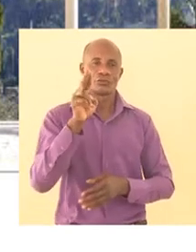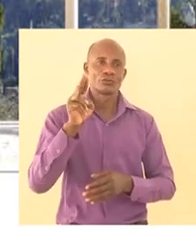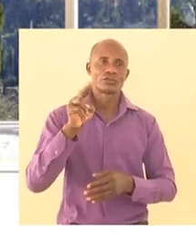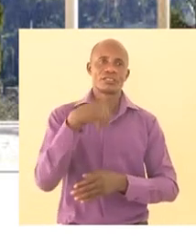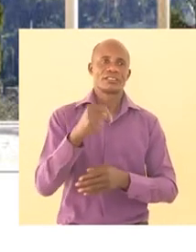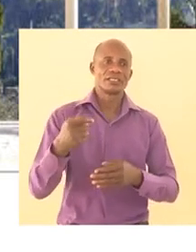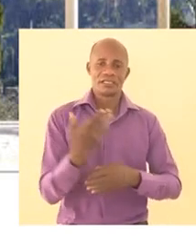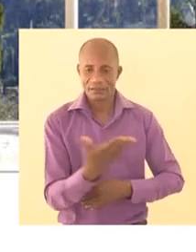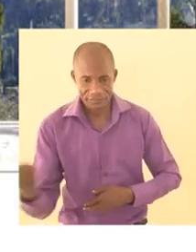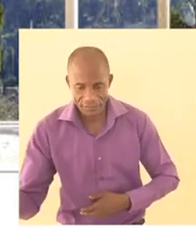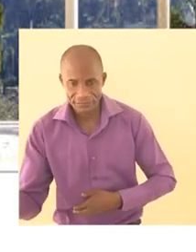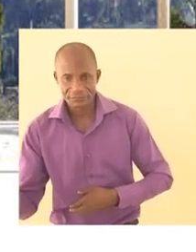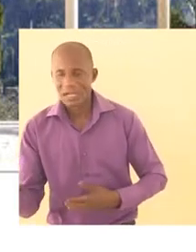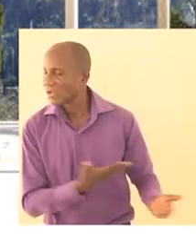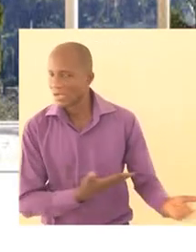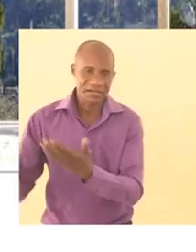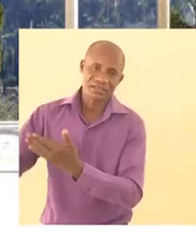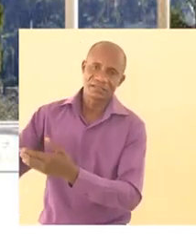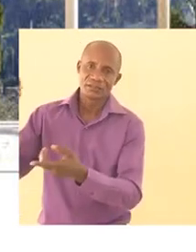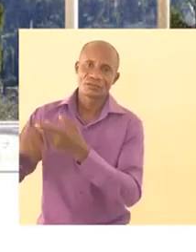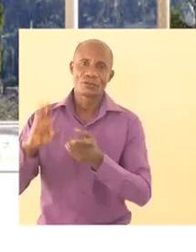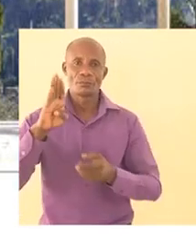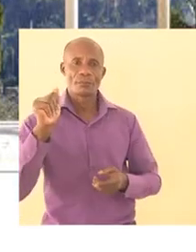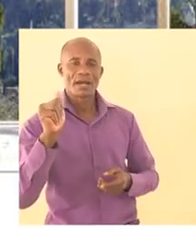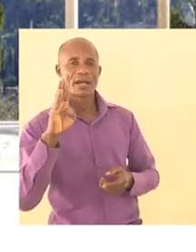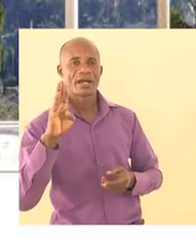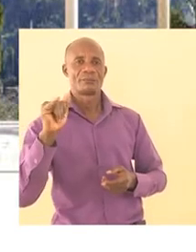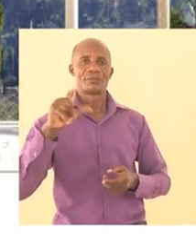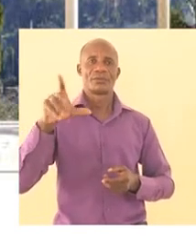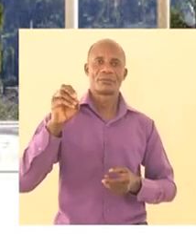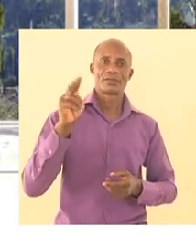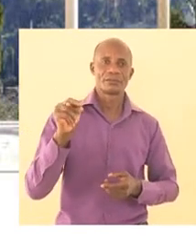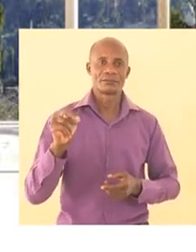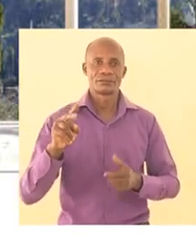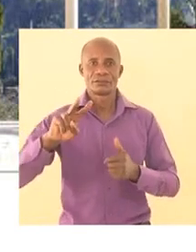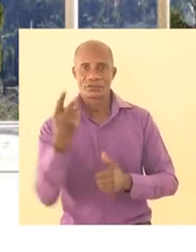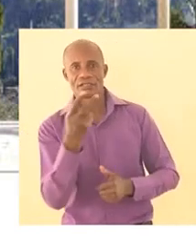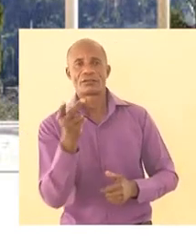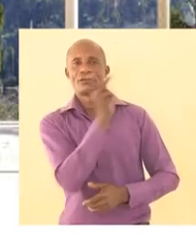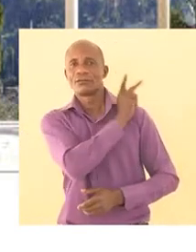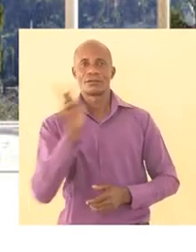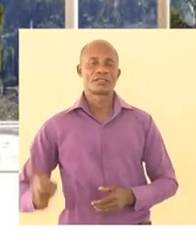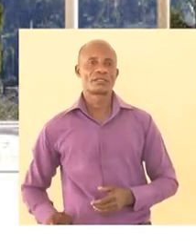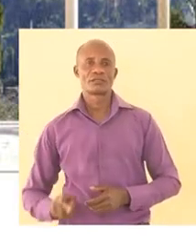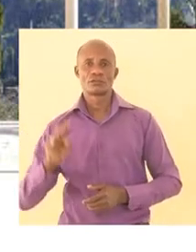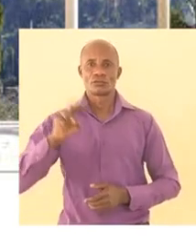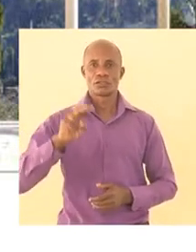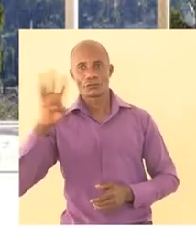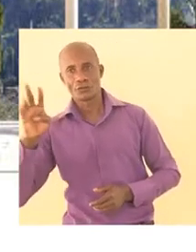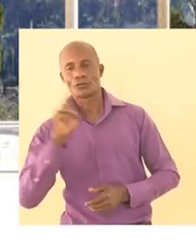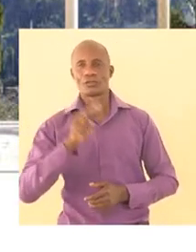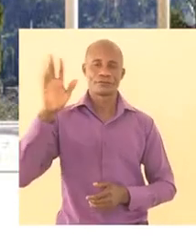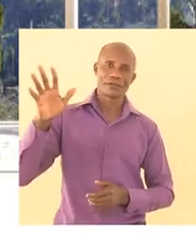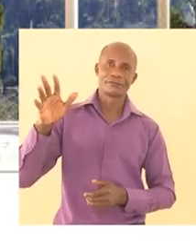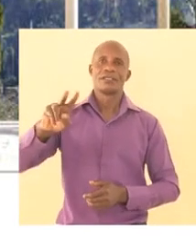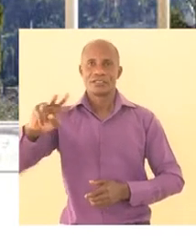vessels of the temple and ornaments and carried away to Babylon. Read about 2 Kings 24 to 25, 2